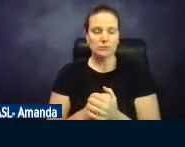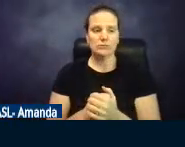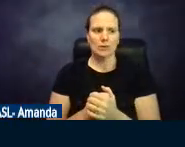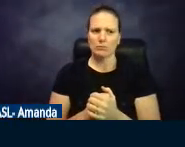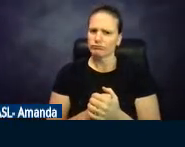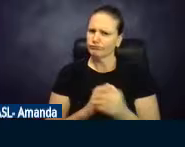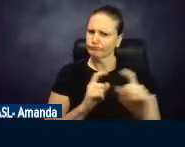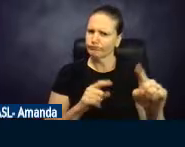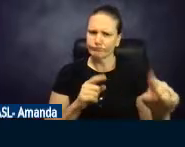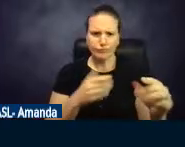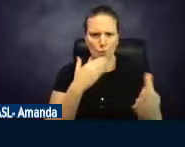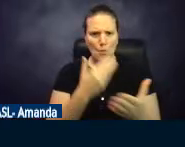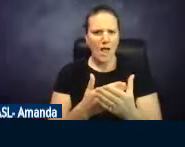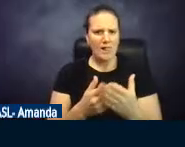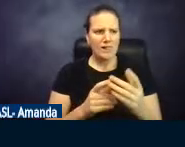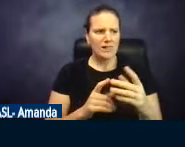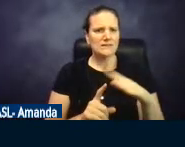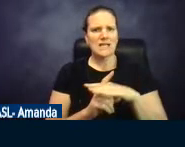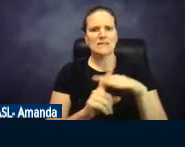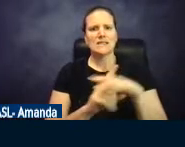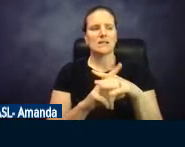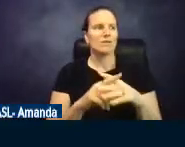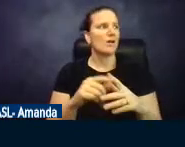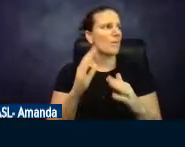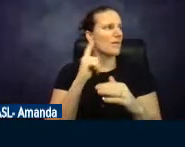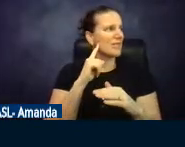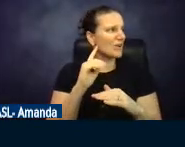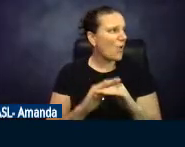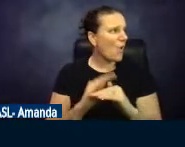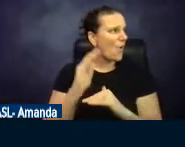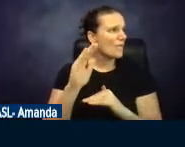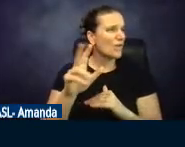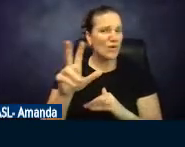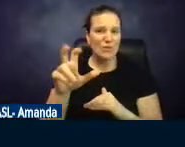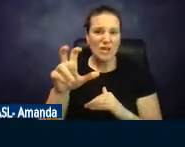I think we had over 300 attendees.